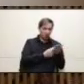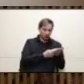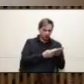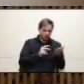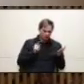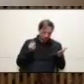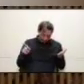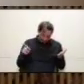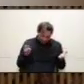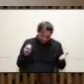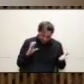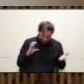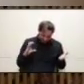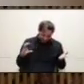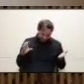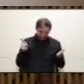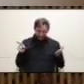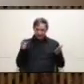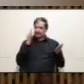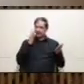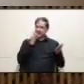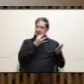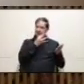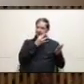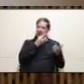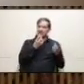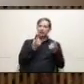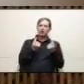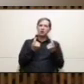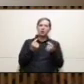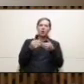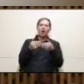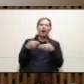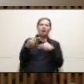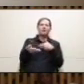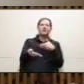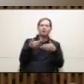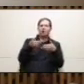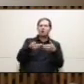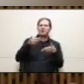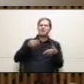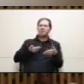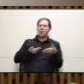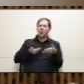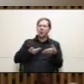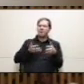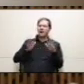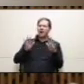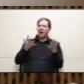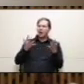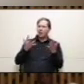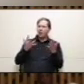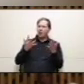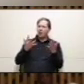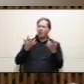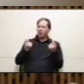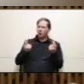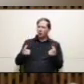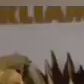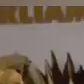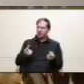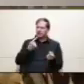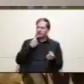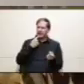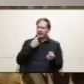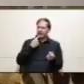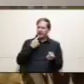the report, the closing report was done post instead of prior. But you cannot write or say you are closing the